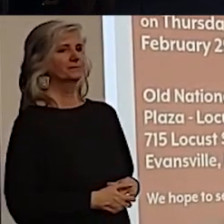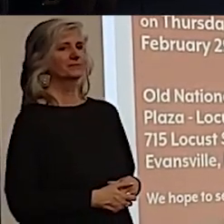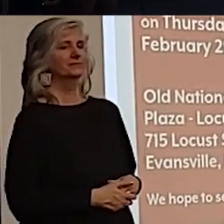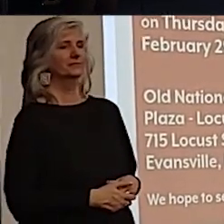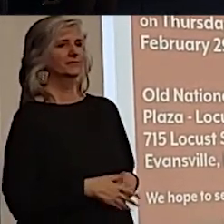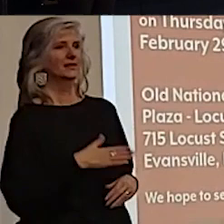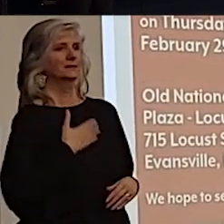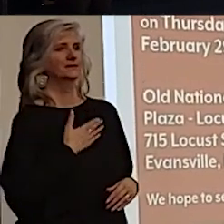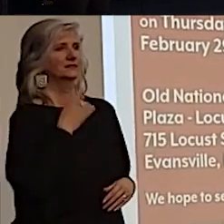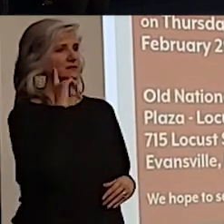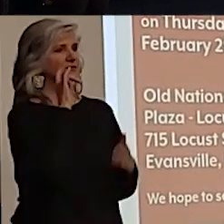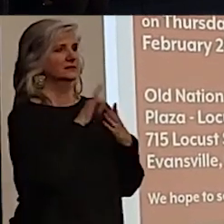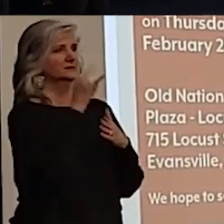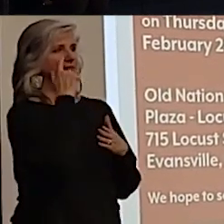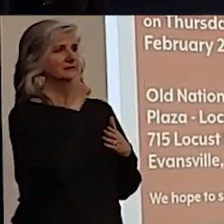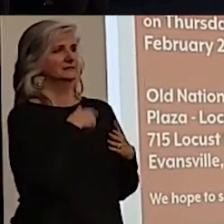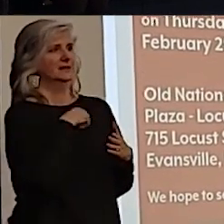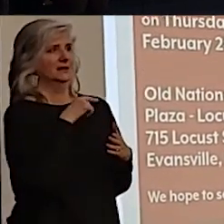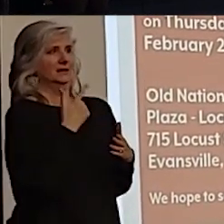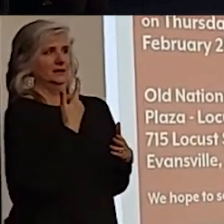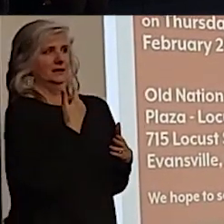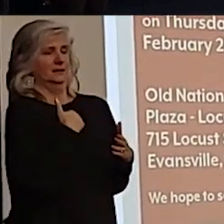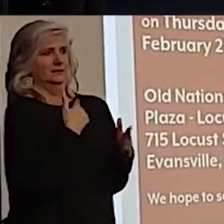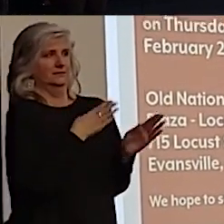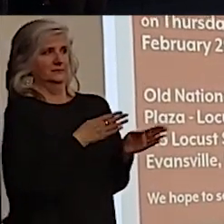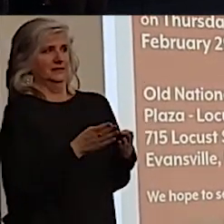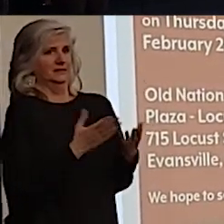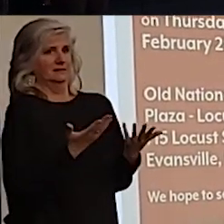I'm glad to hear that because I was going to